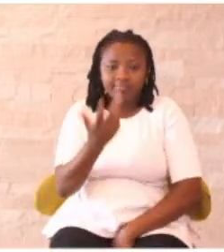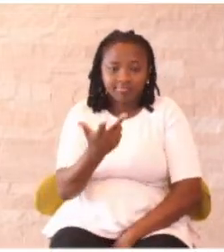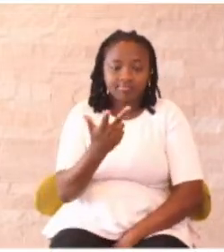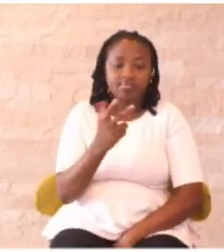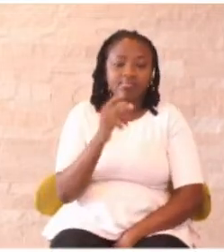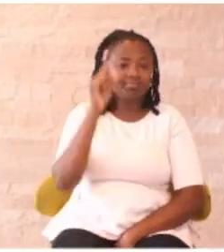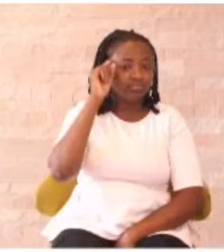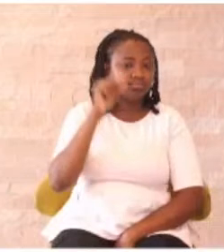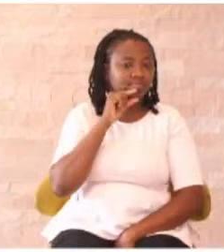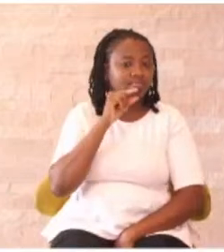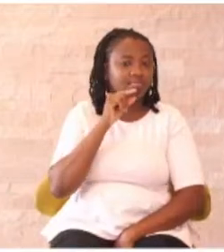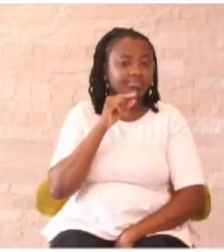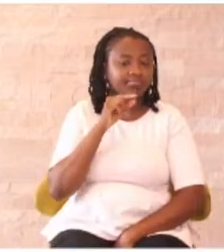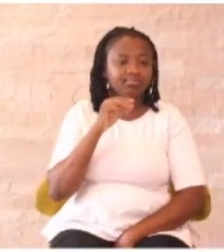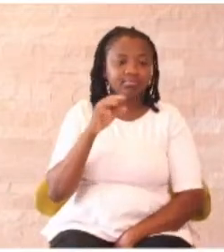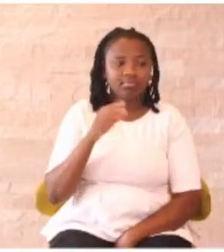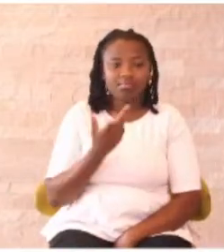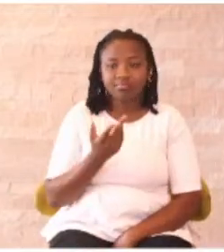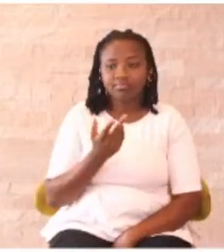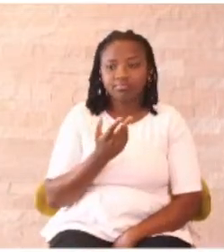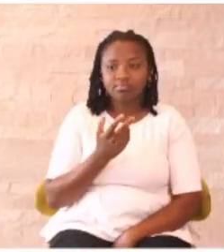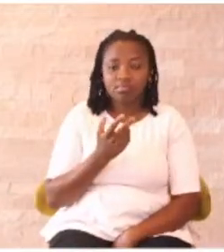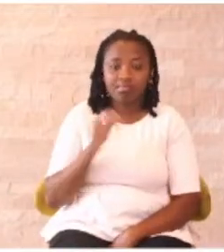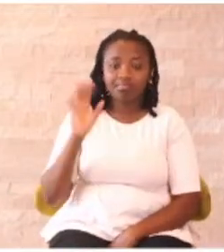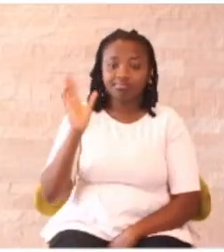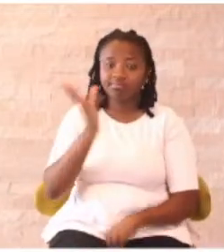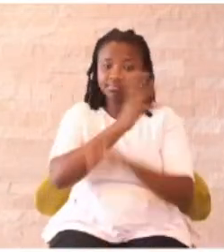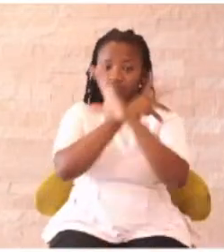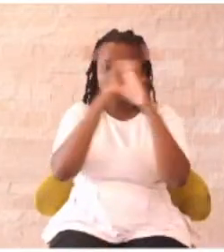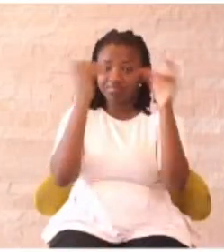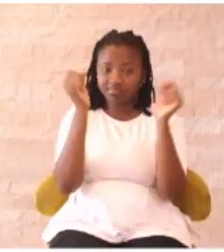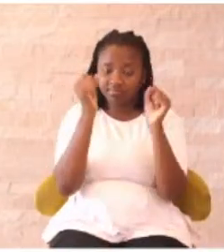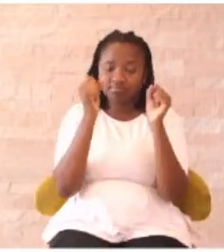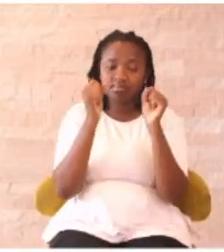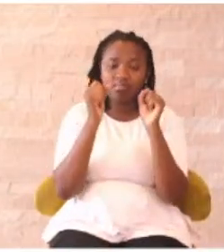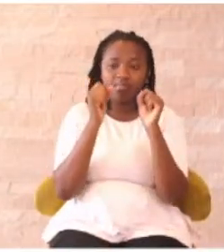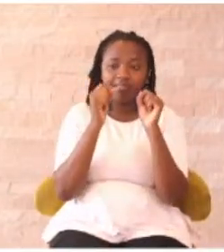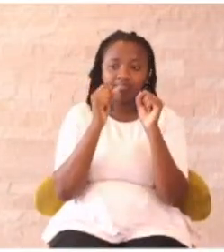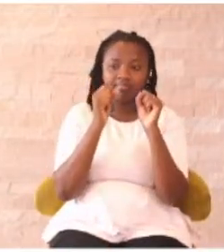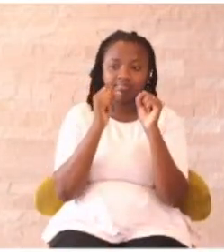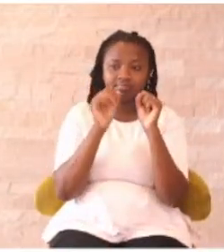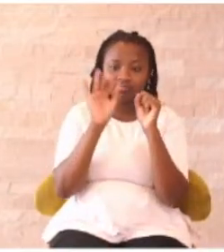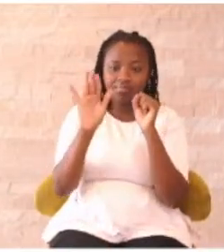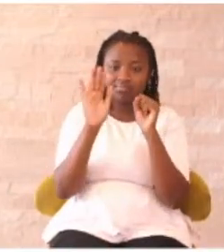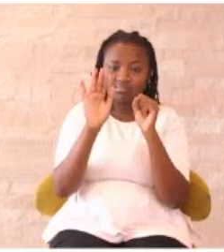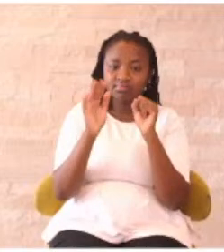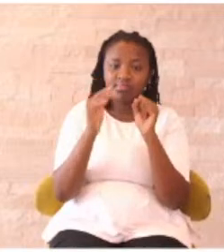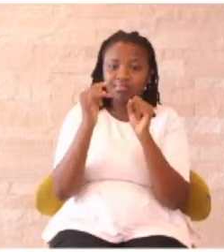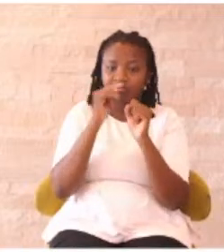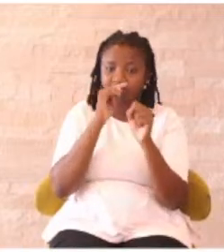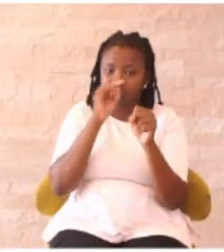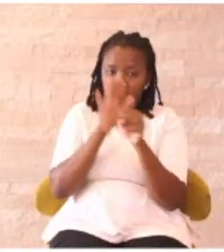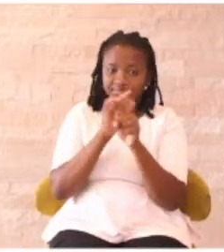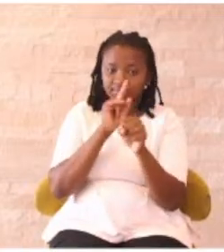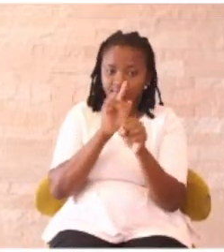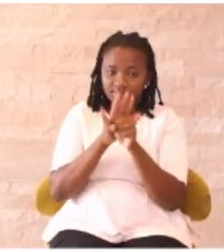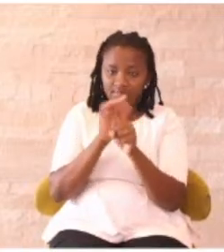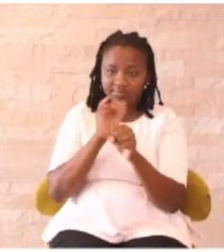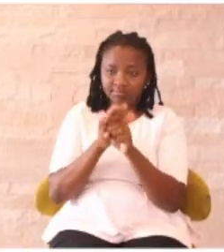in the Constitution, the President, as part of his deliverables,